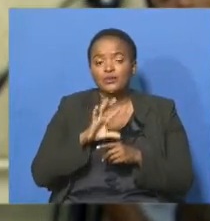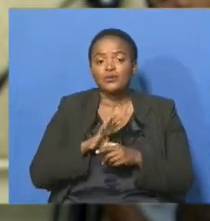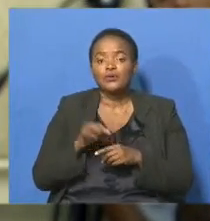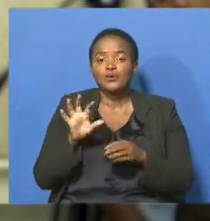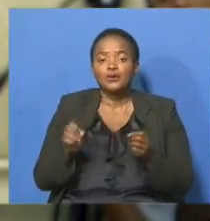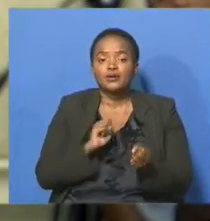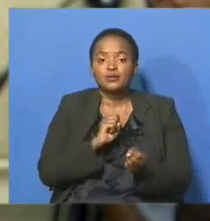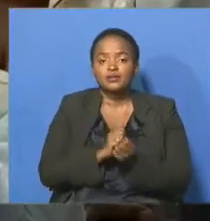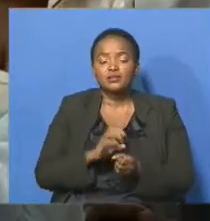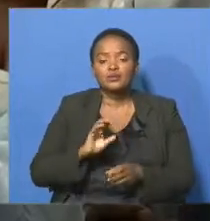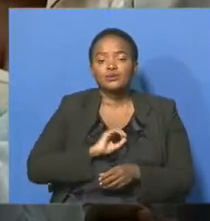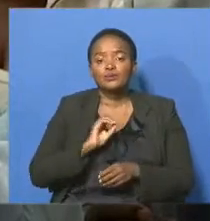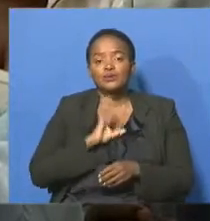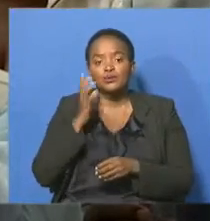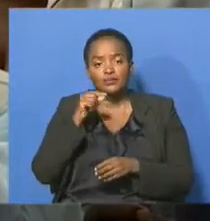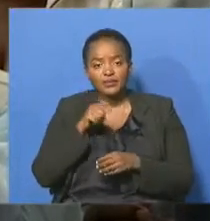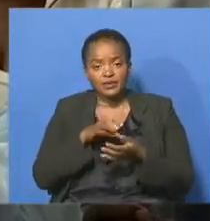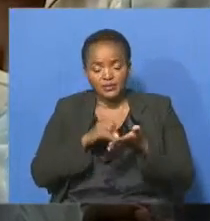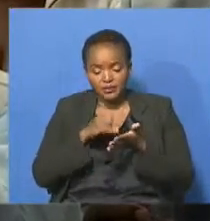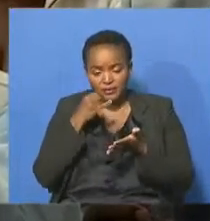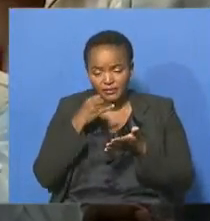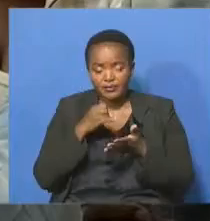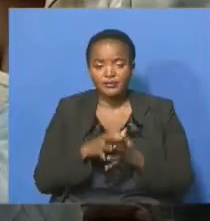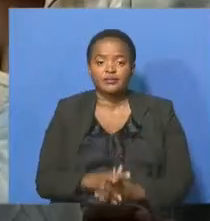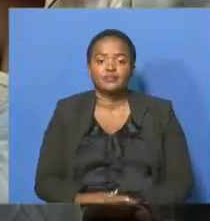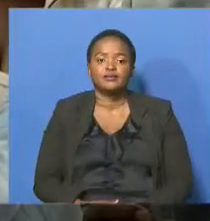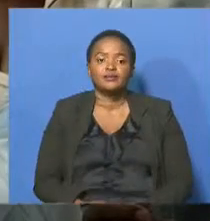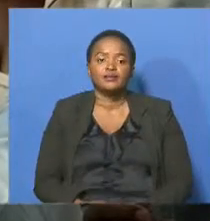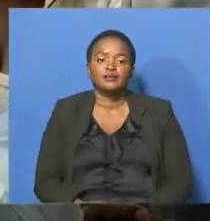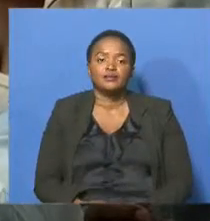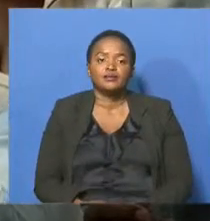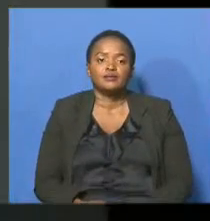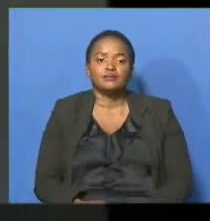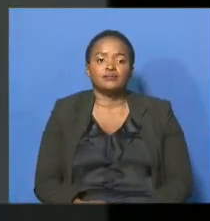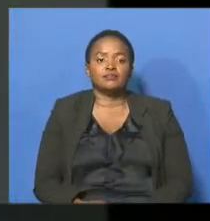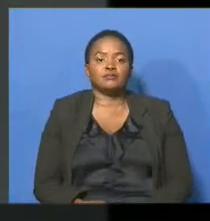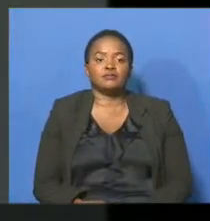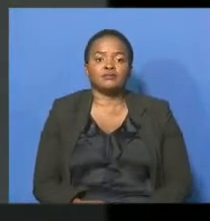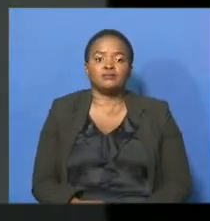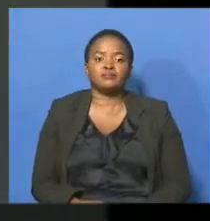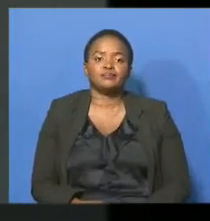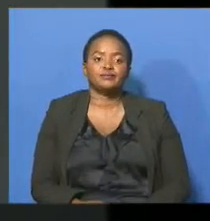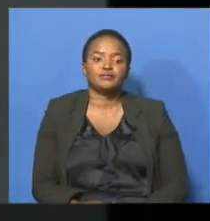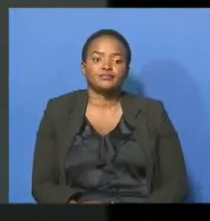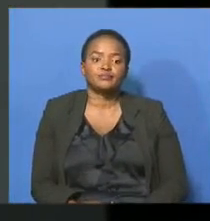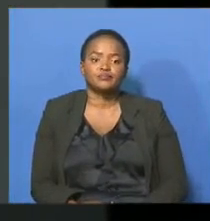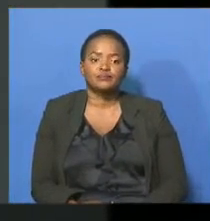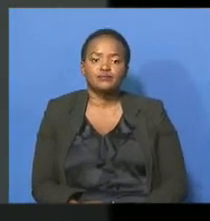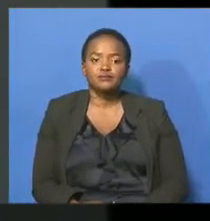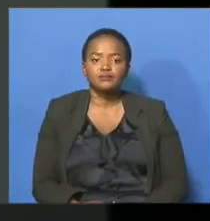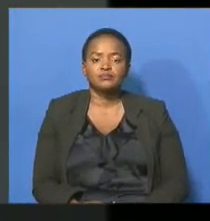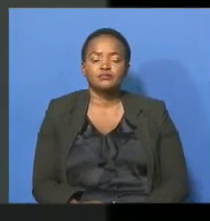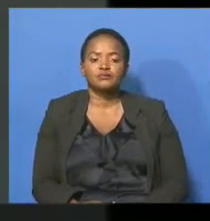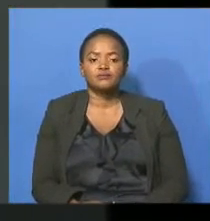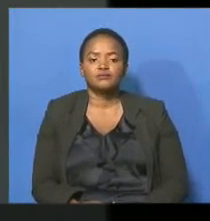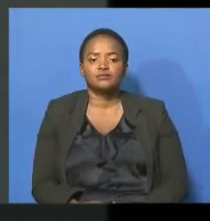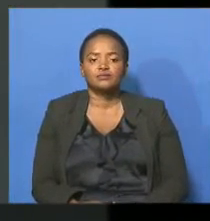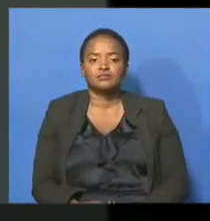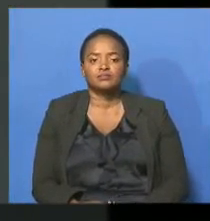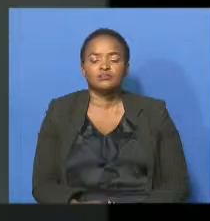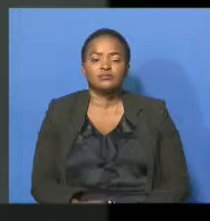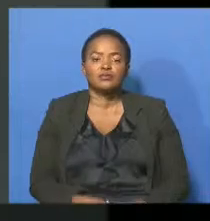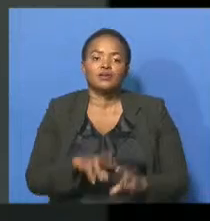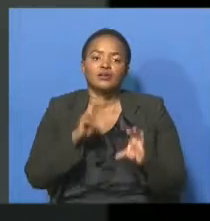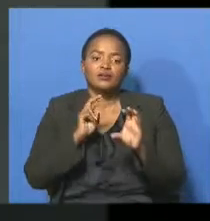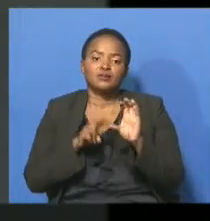ba simololle go seka ke a leboga ra leboga ke lemoga gore ba dula stilo